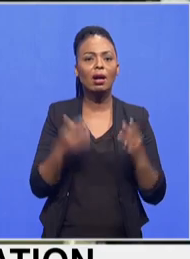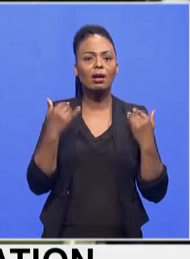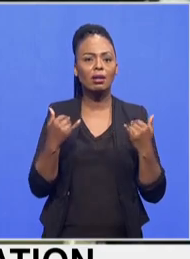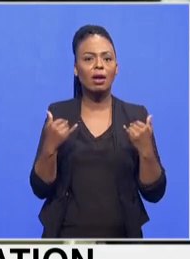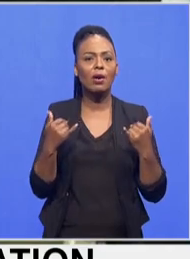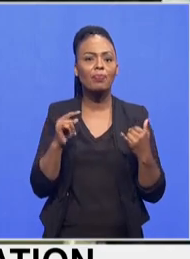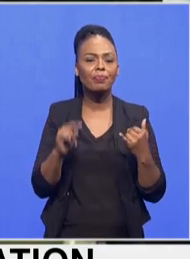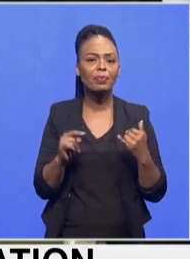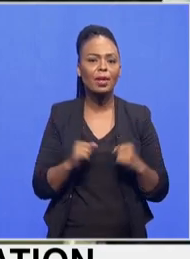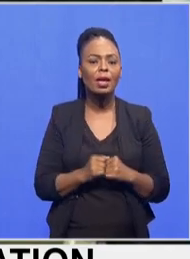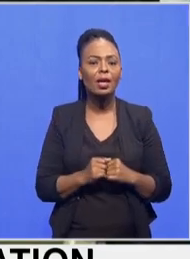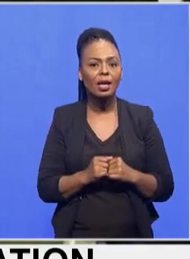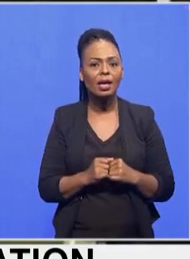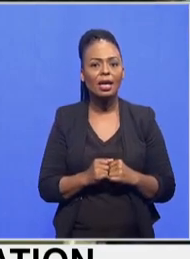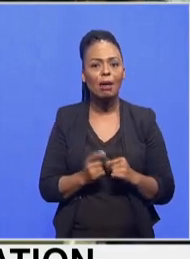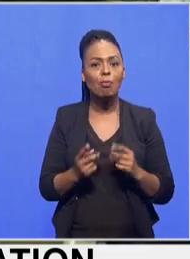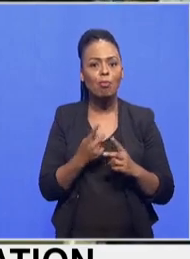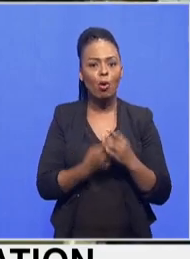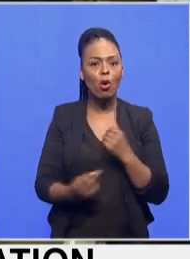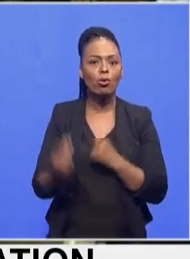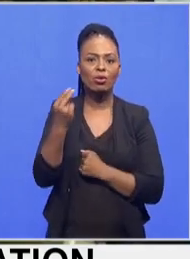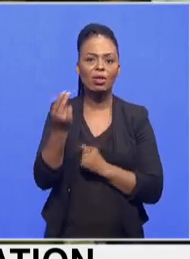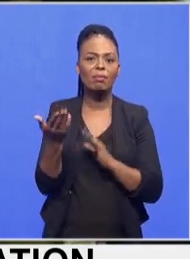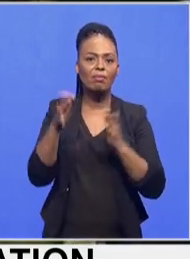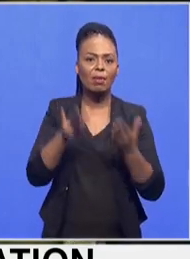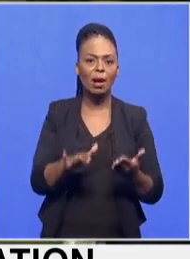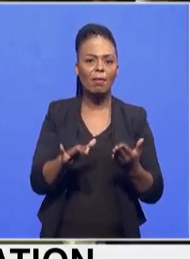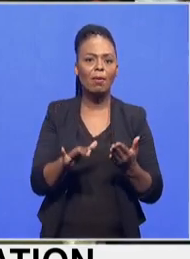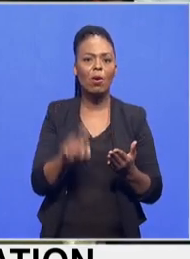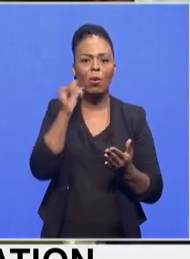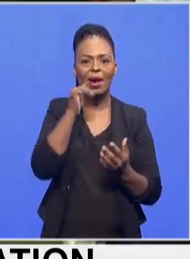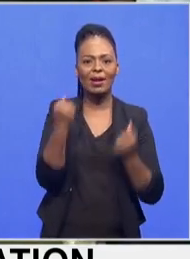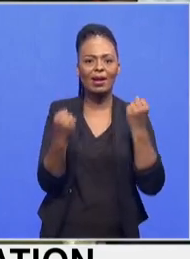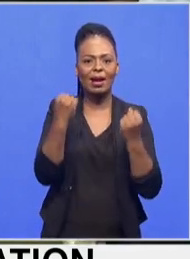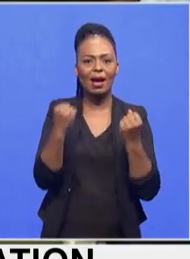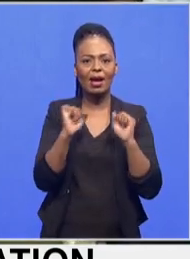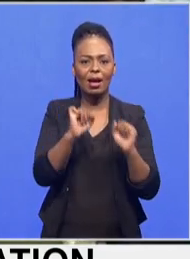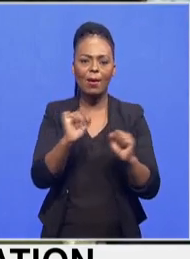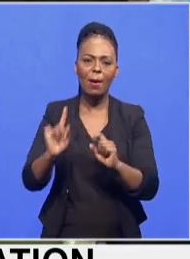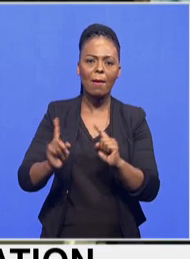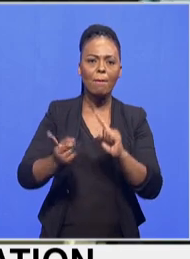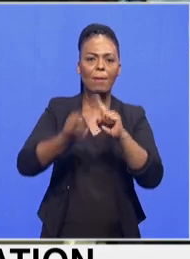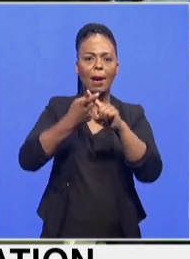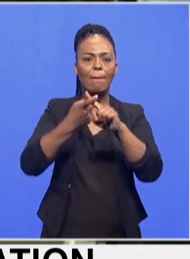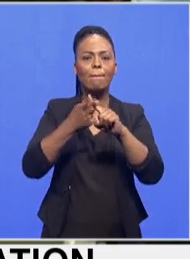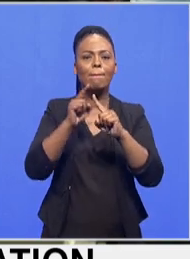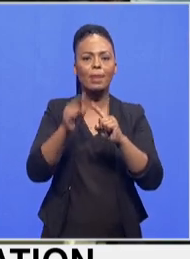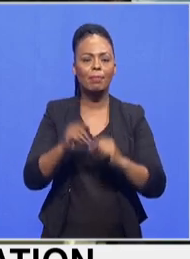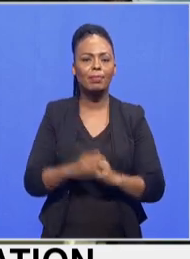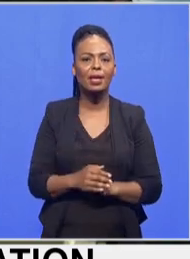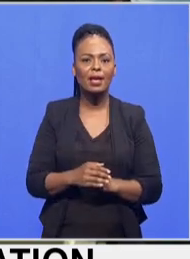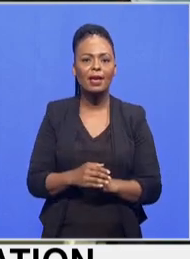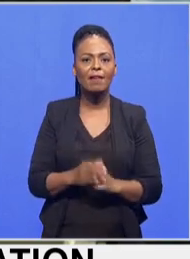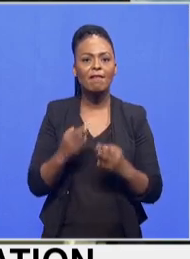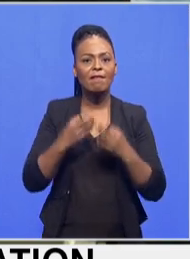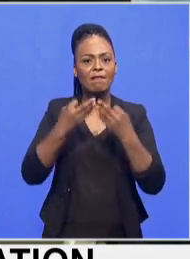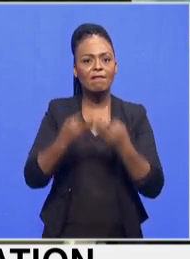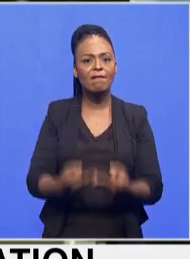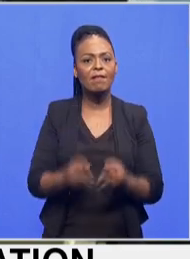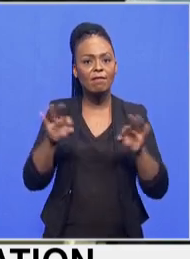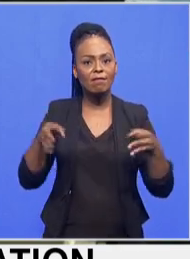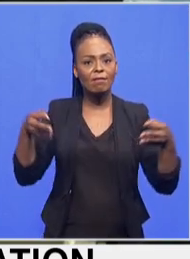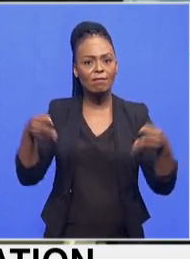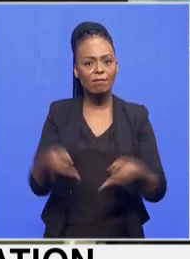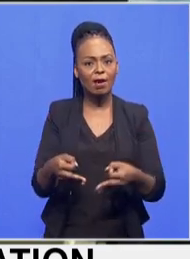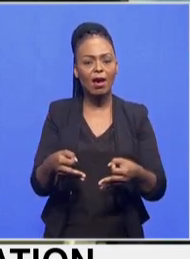on Sunday in that car crash, and we understand that the funeral service of Vuyo Mdi will